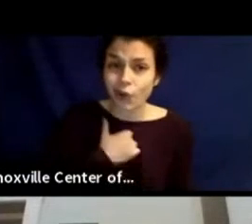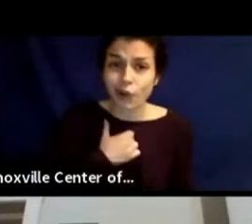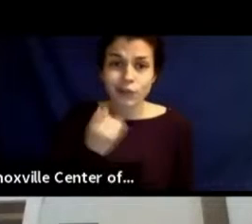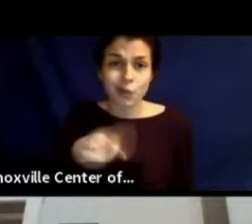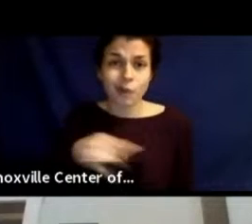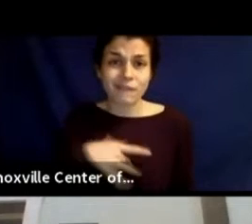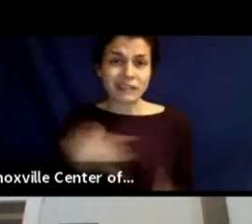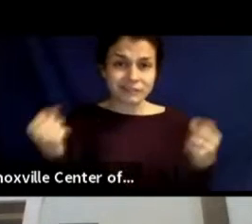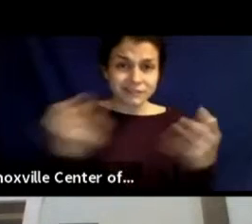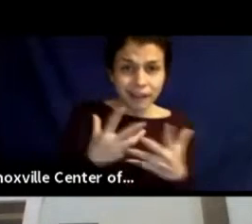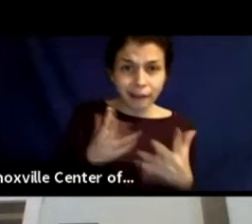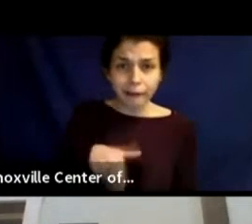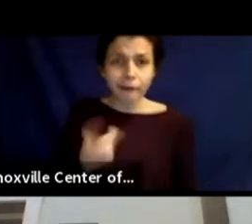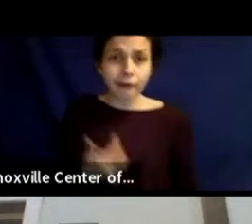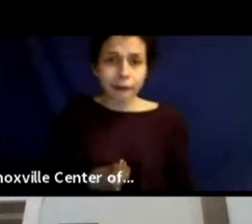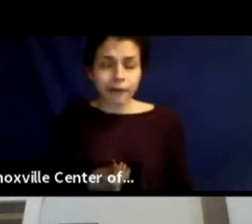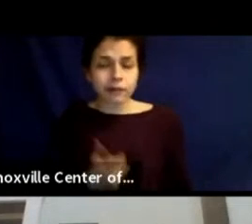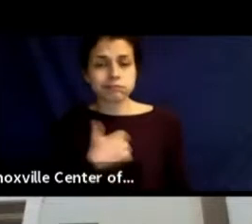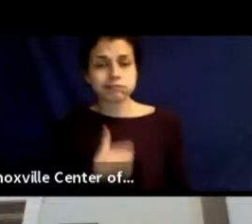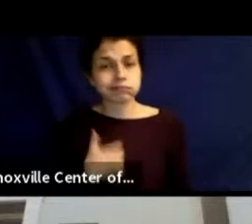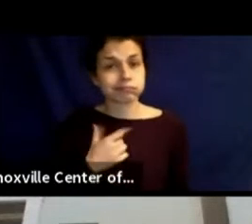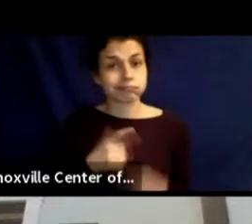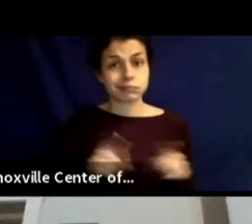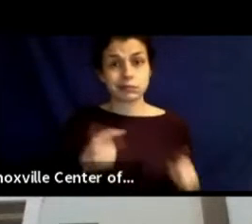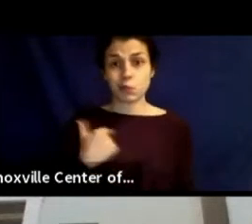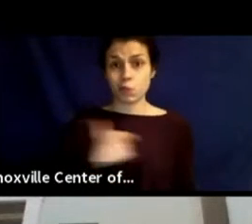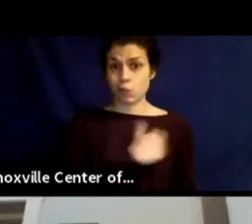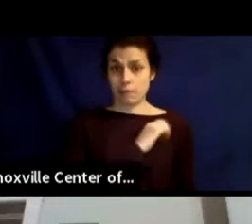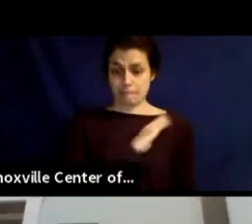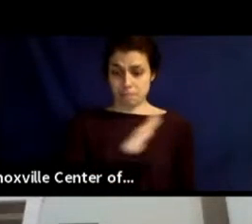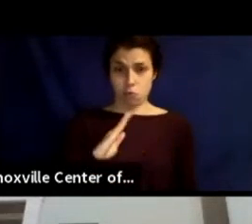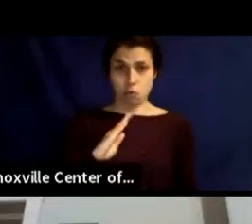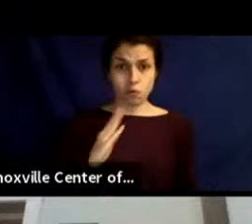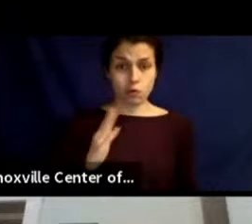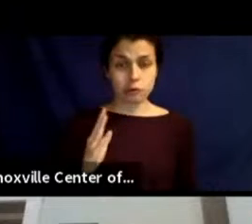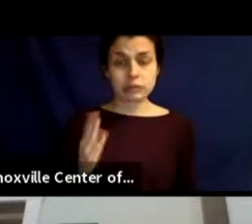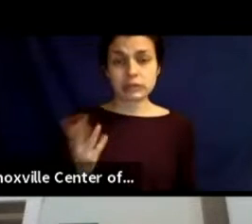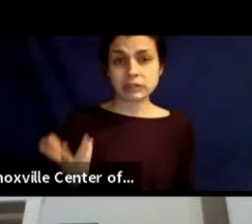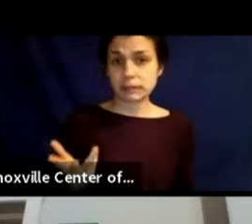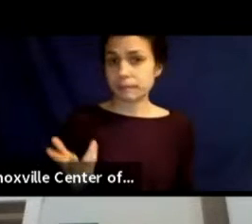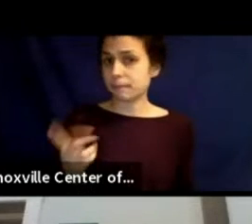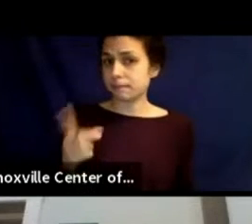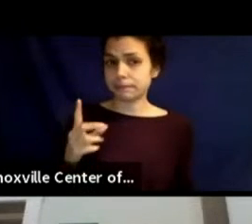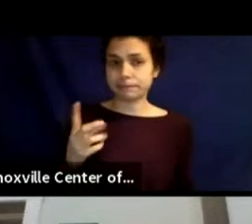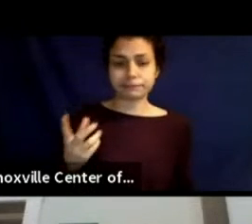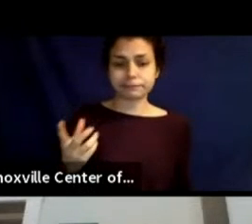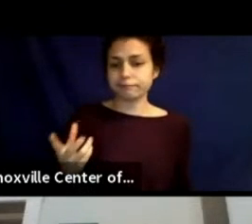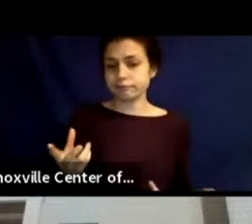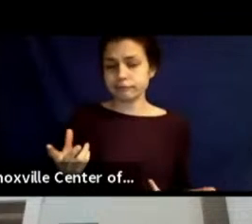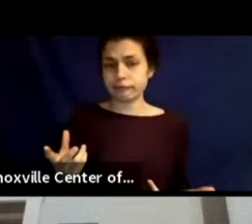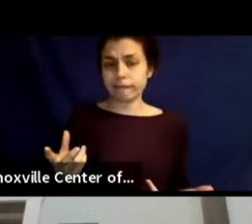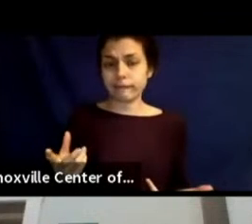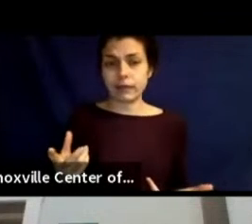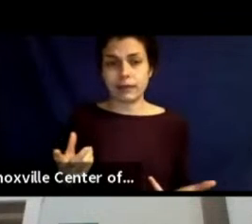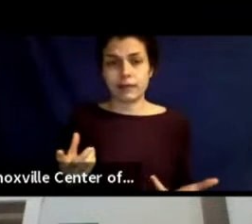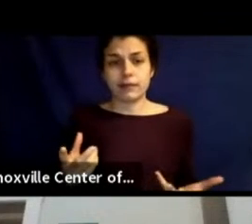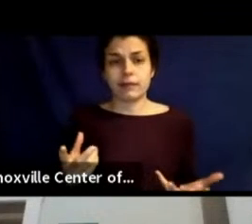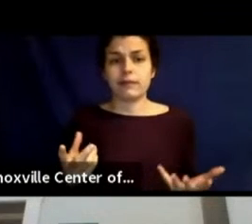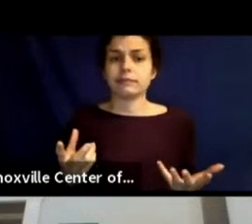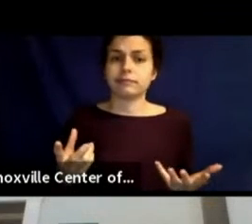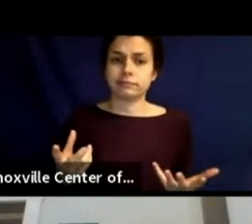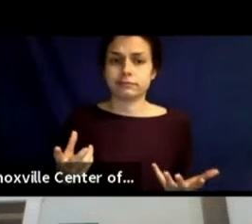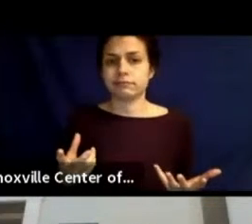you. But we as a board don't have a way to communicate among ourselves and to put something on an